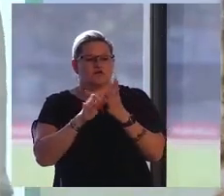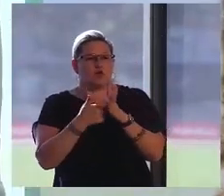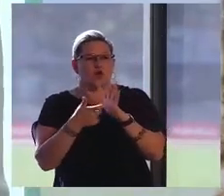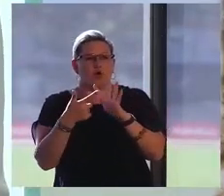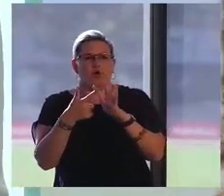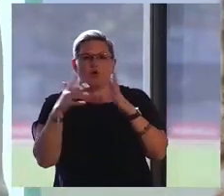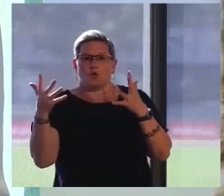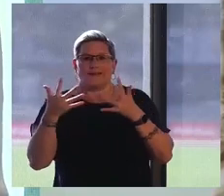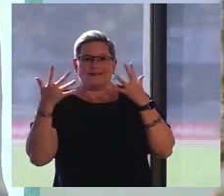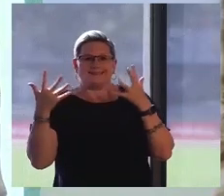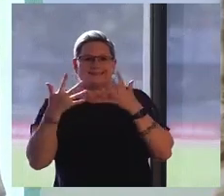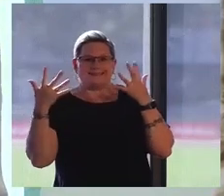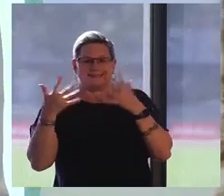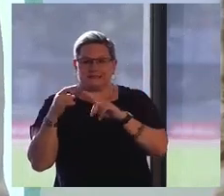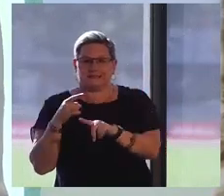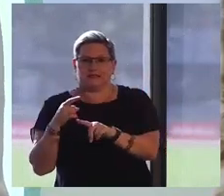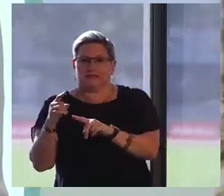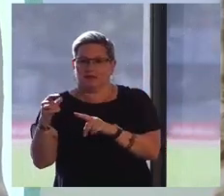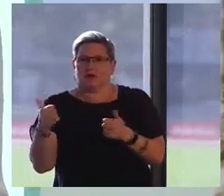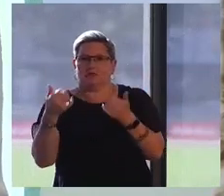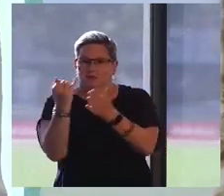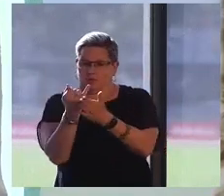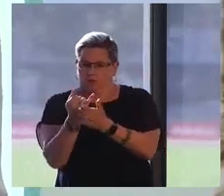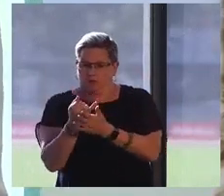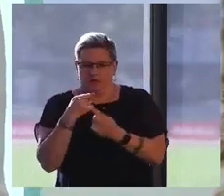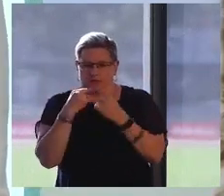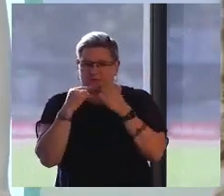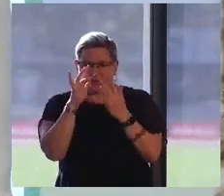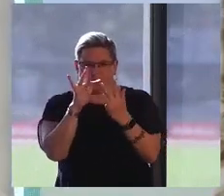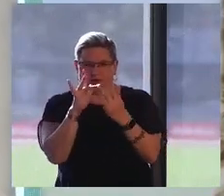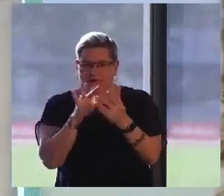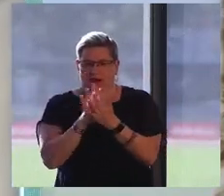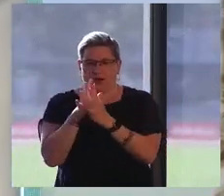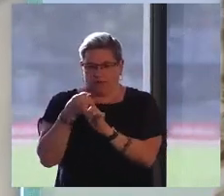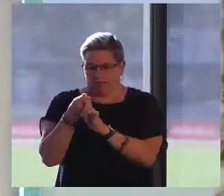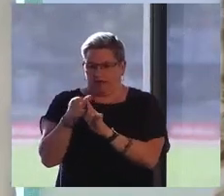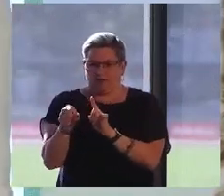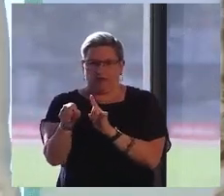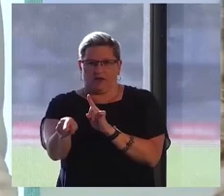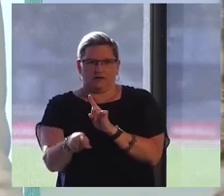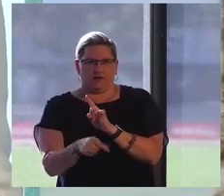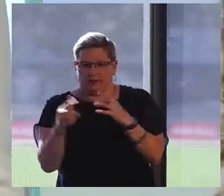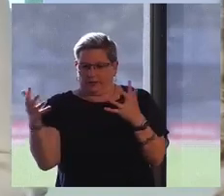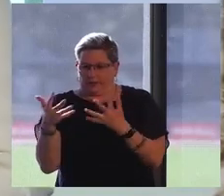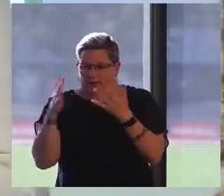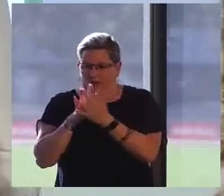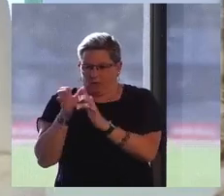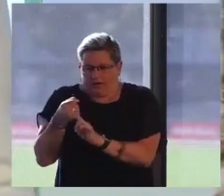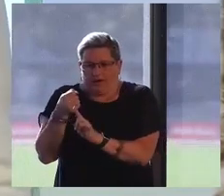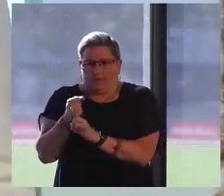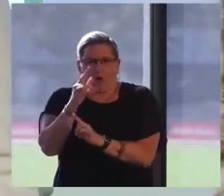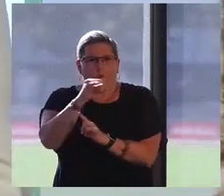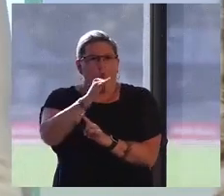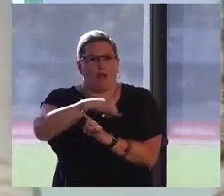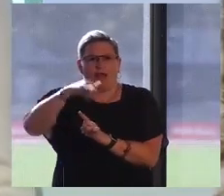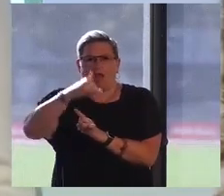areas. There is a lot of misinformation online about the impact that offshore wind will have on whale migration. I mean, climate